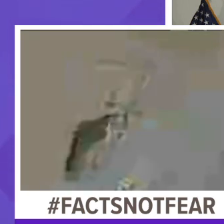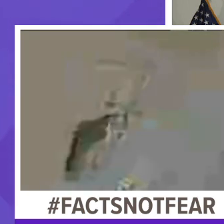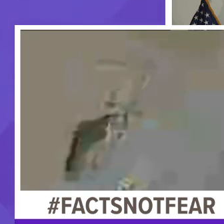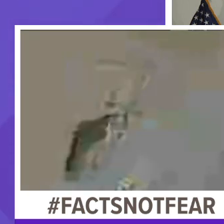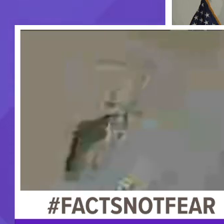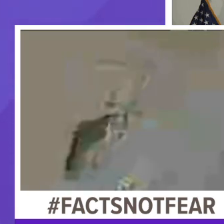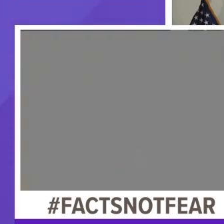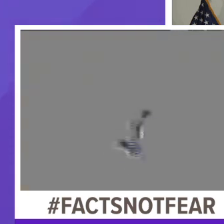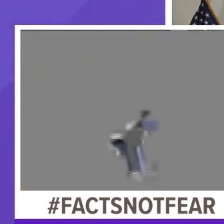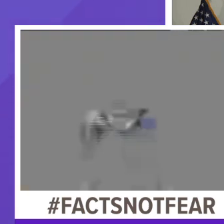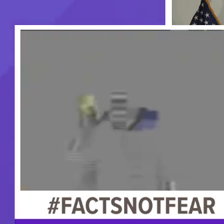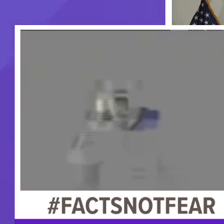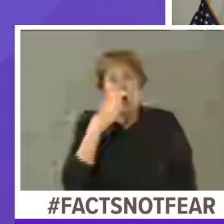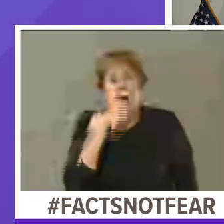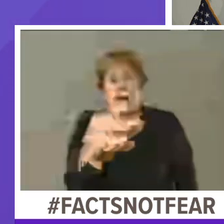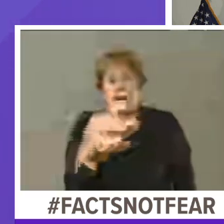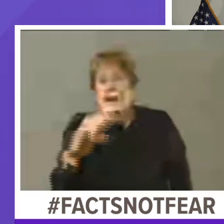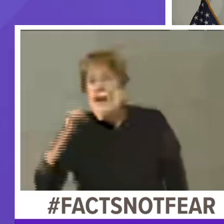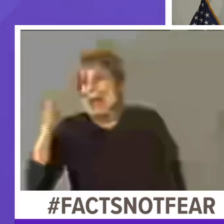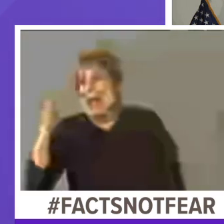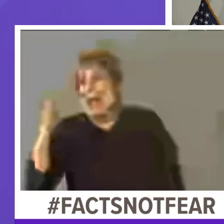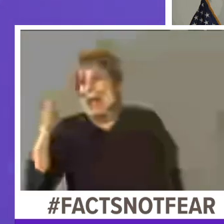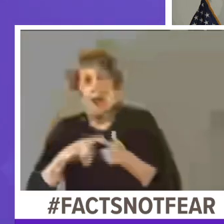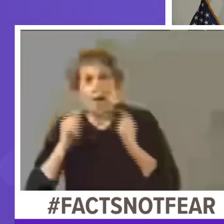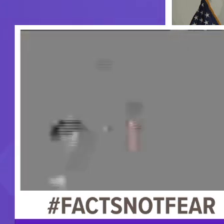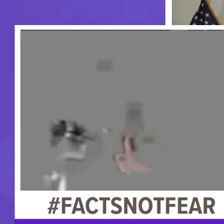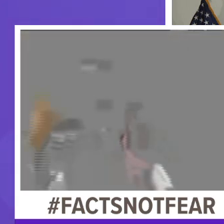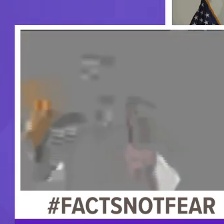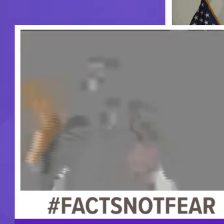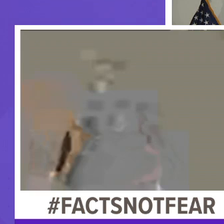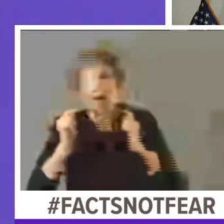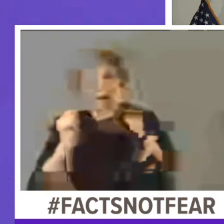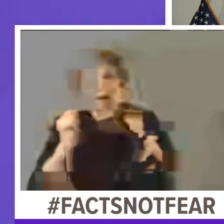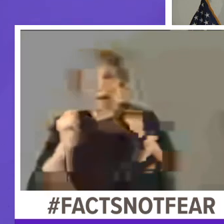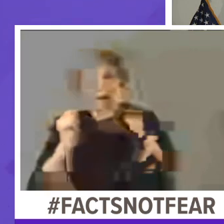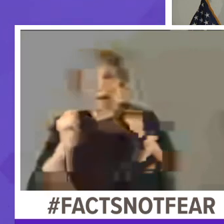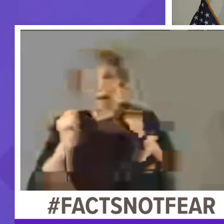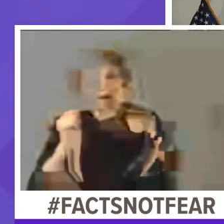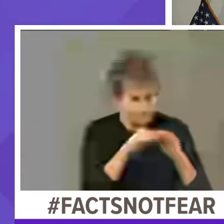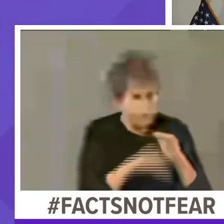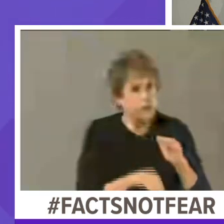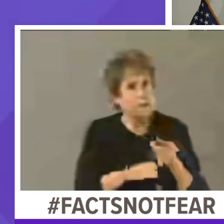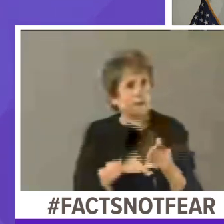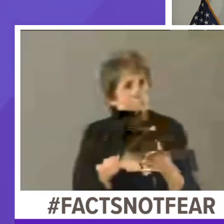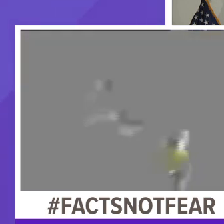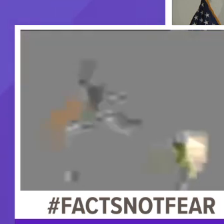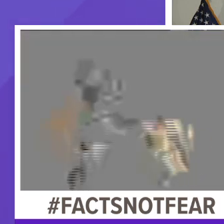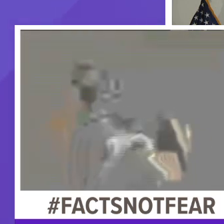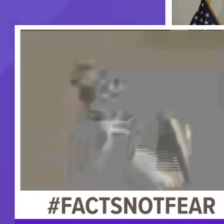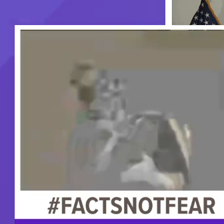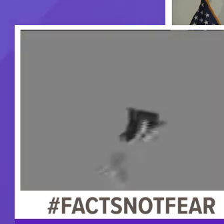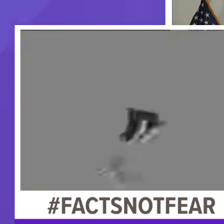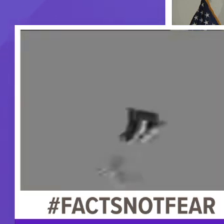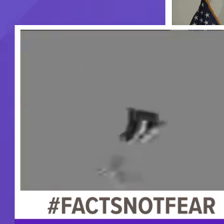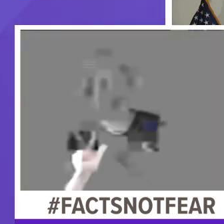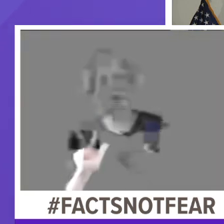other in less than 3 weeks. Thank you very much. What you're doing is making a difference in